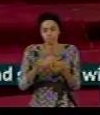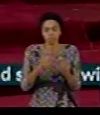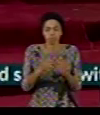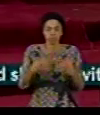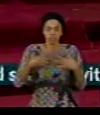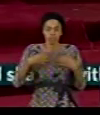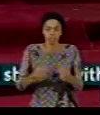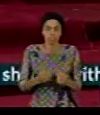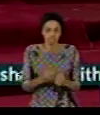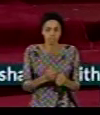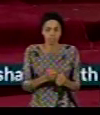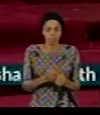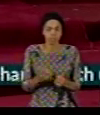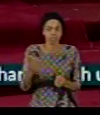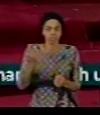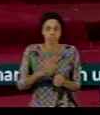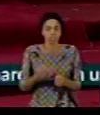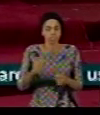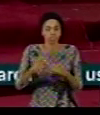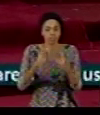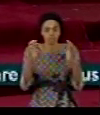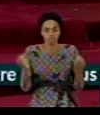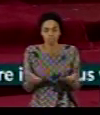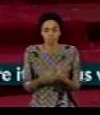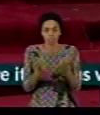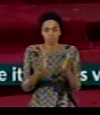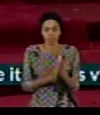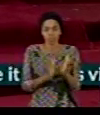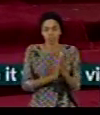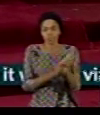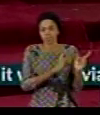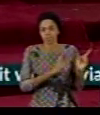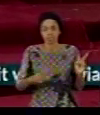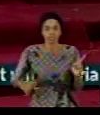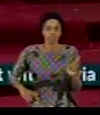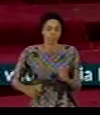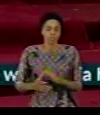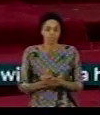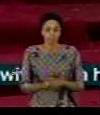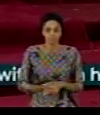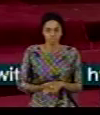GCK. Praise the Lord. Next, please.